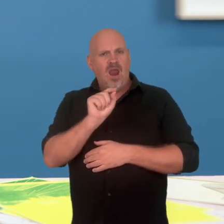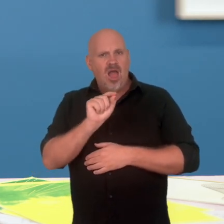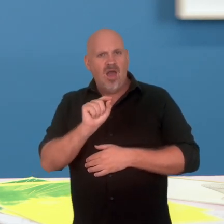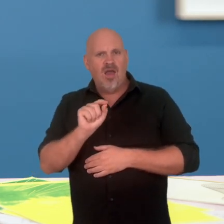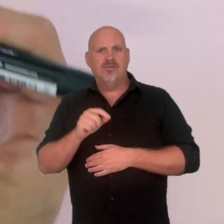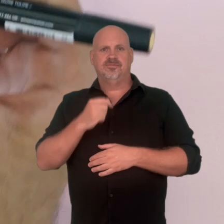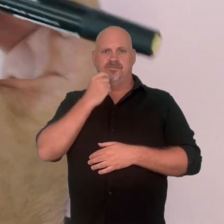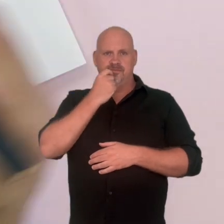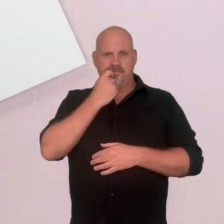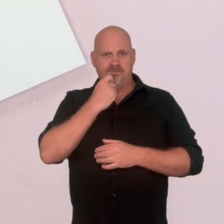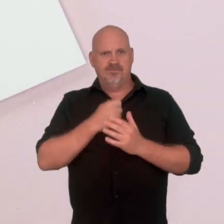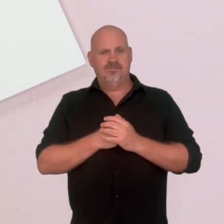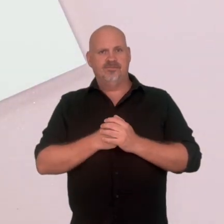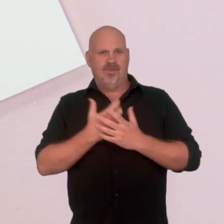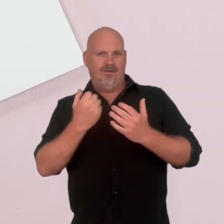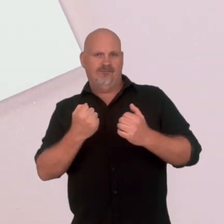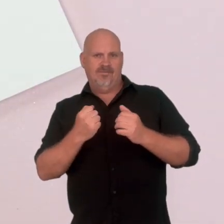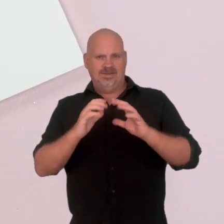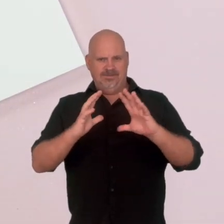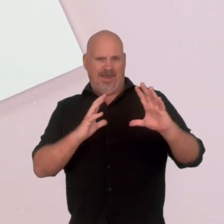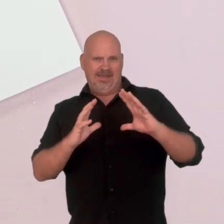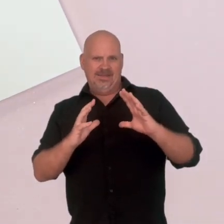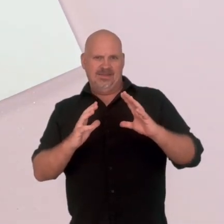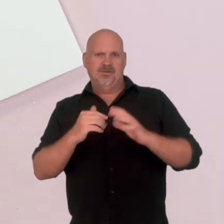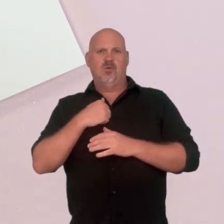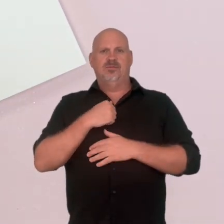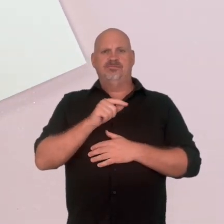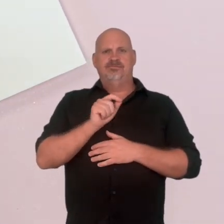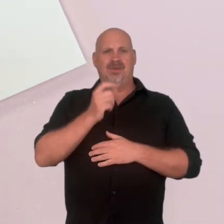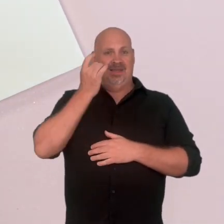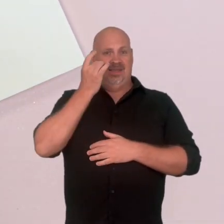around. So I'm going to put the yellow in here.